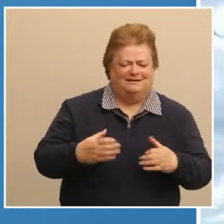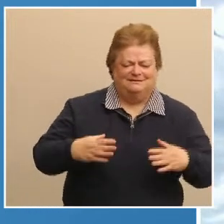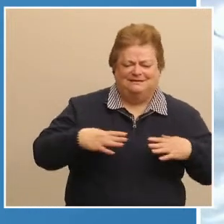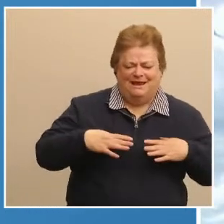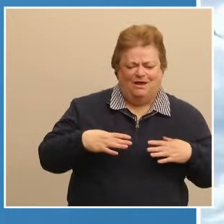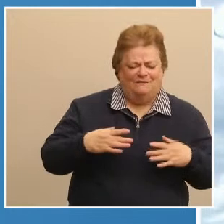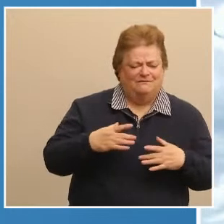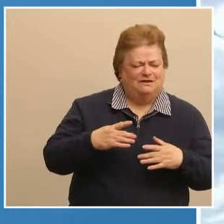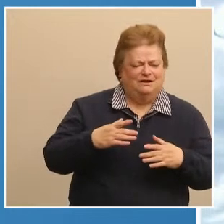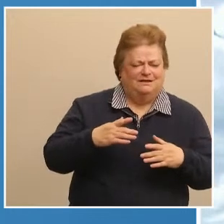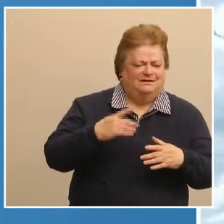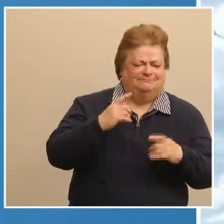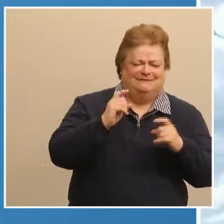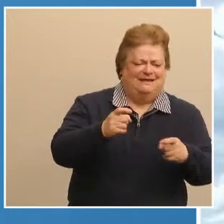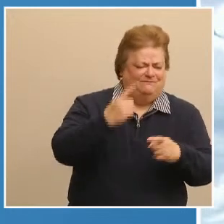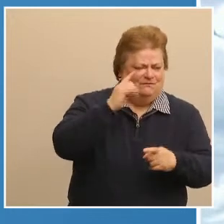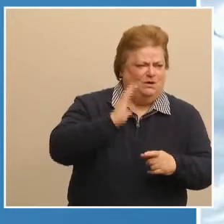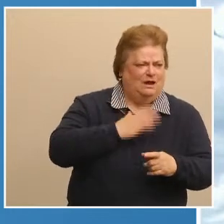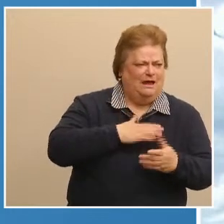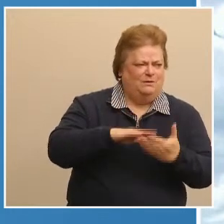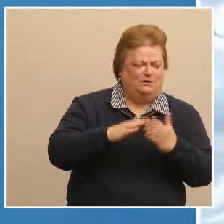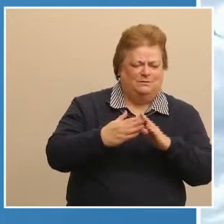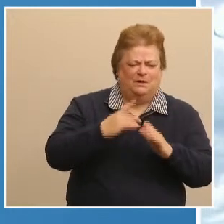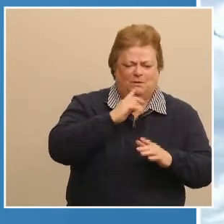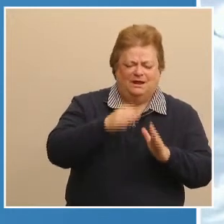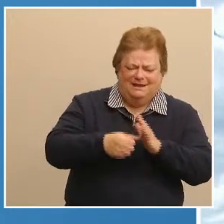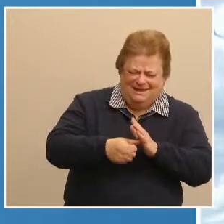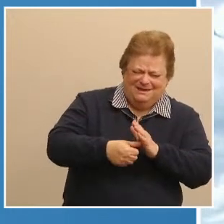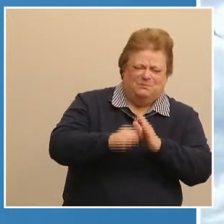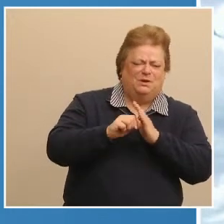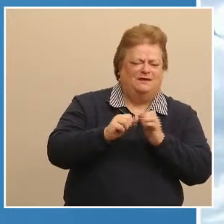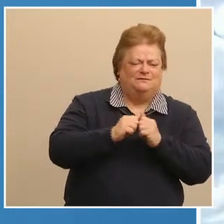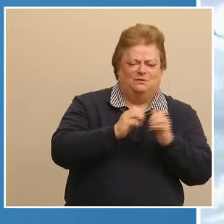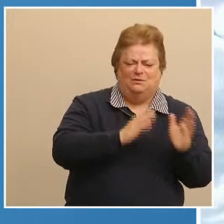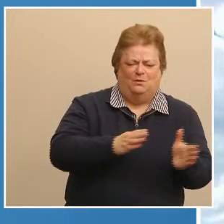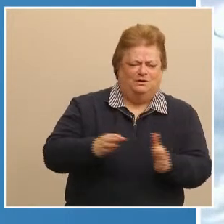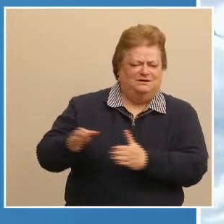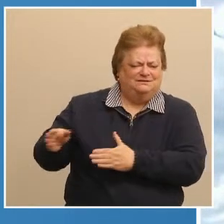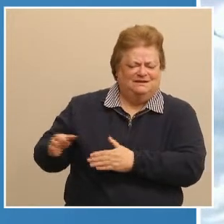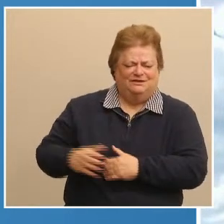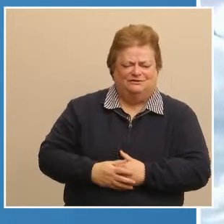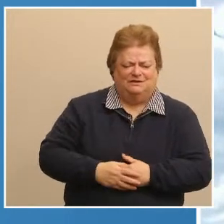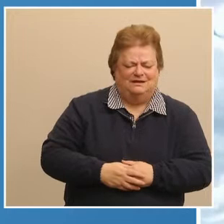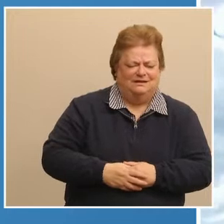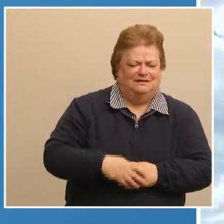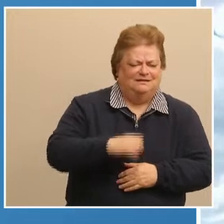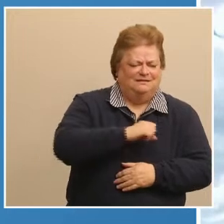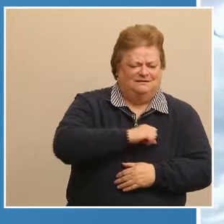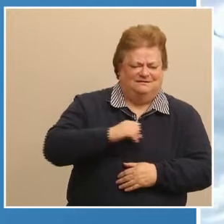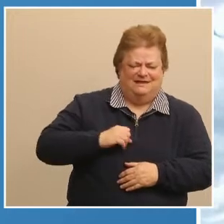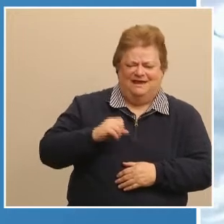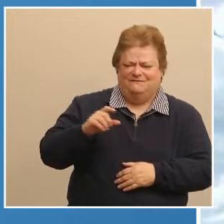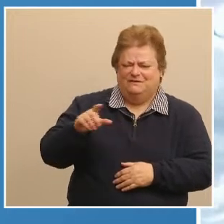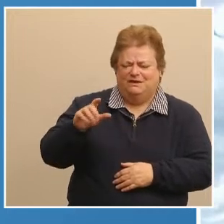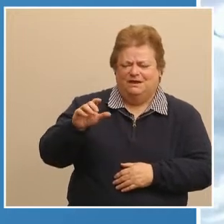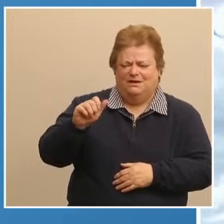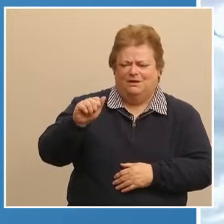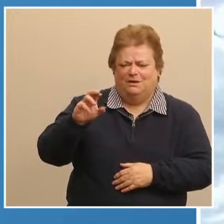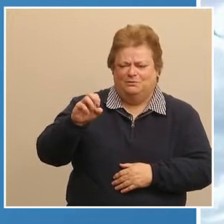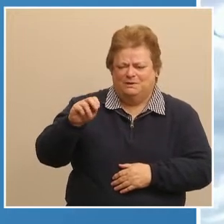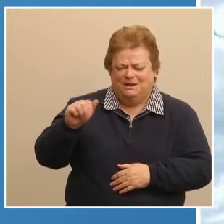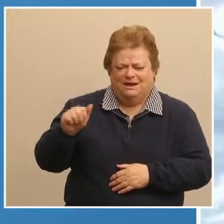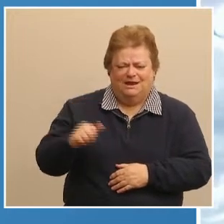our community. And I was so impressed with the organization, like you said, the staff of the arena, the professional